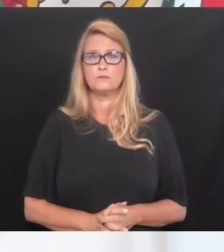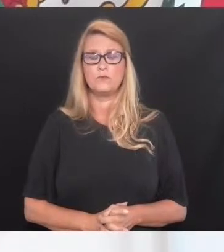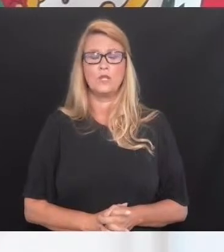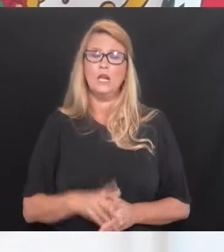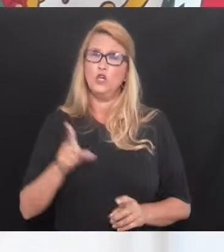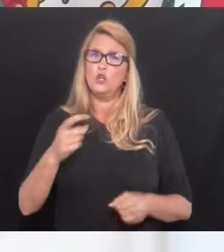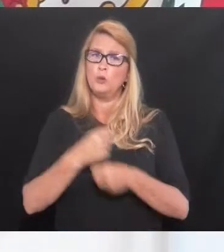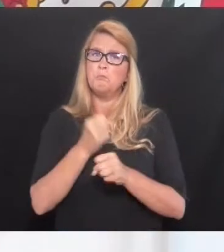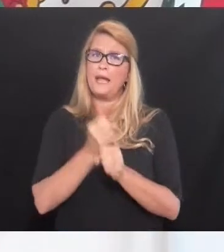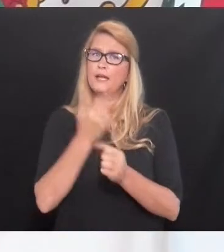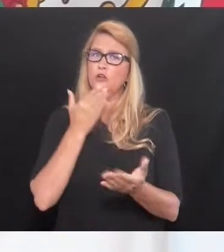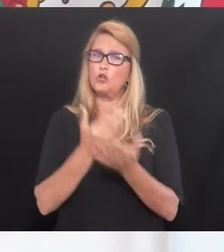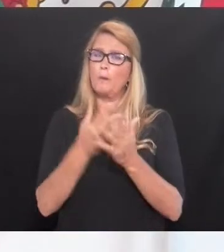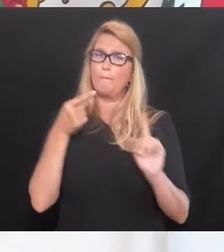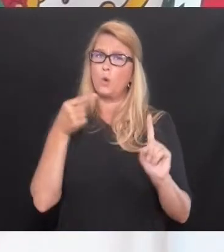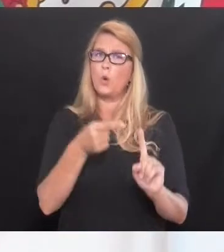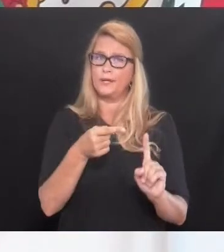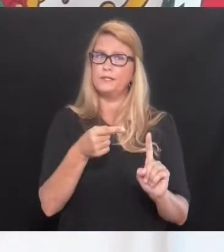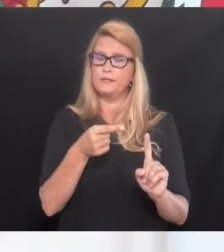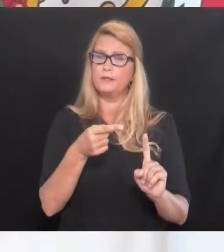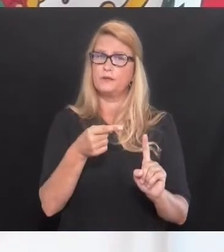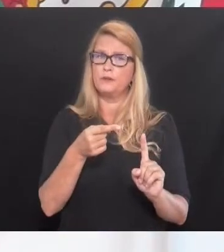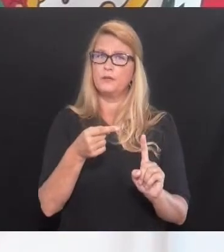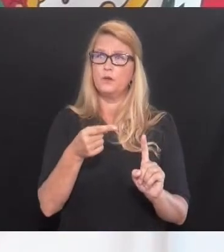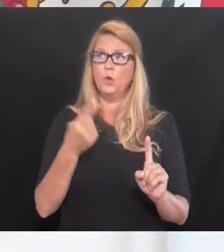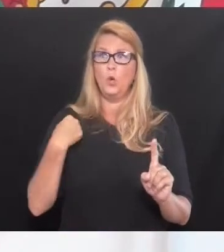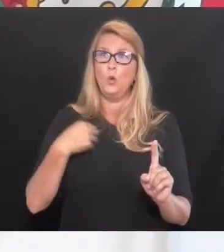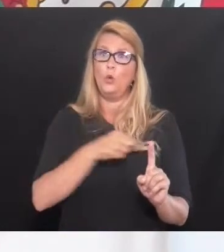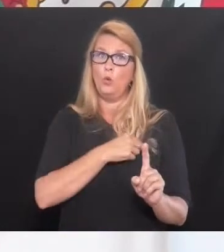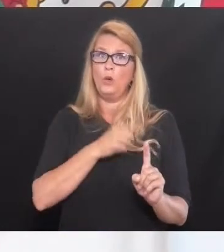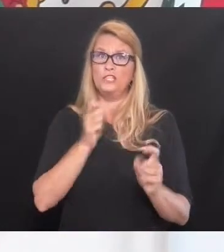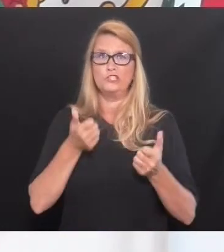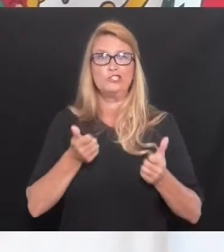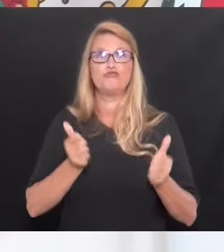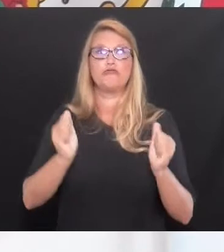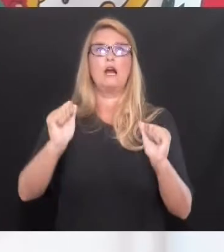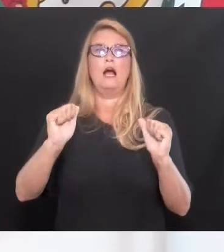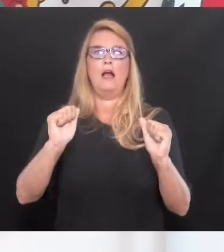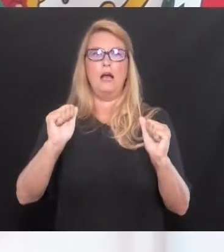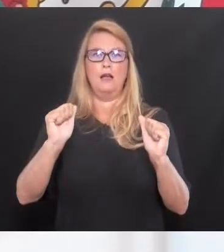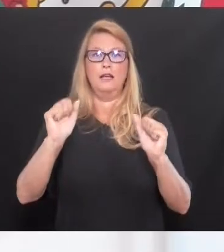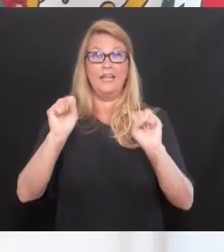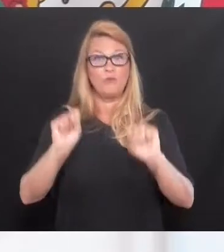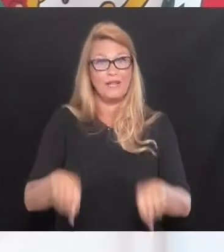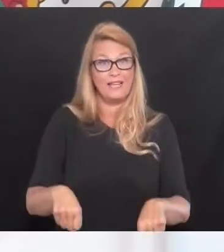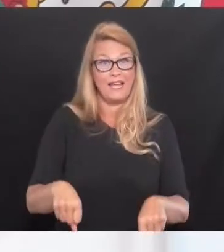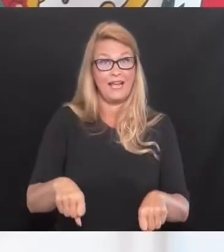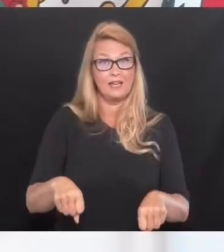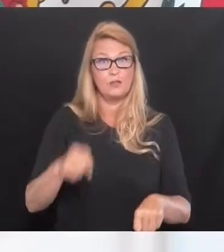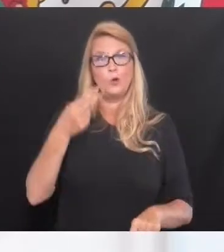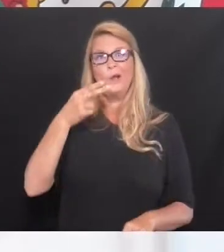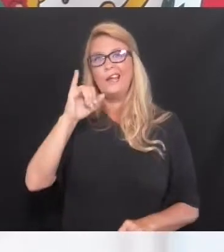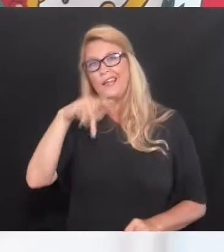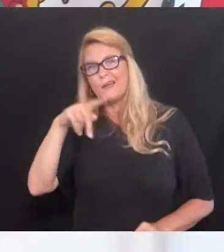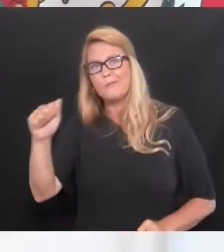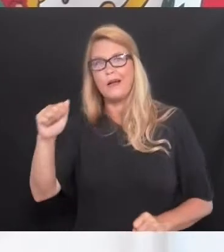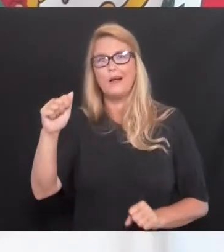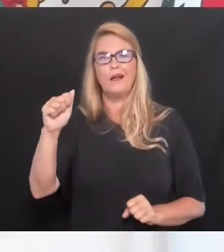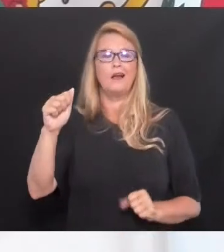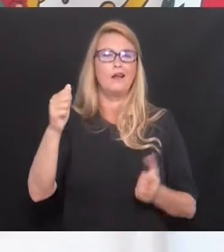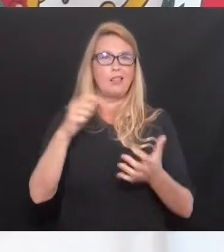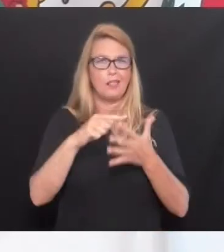point. And to be perfectly honest, I think that we should try within us, if we can, with the HIPAA laws and all that kind of stuff,